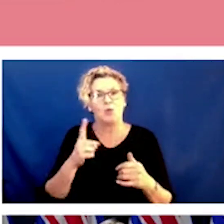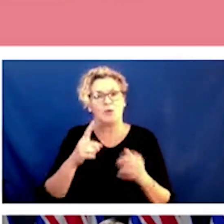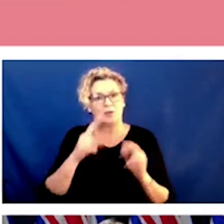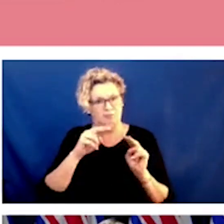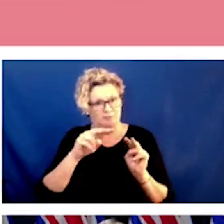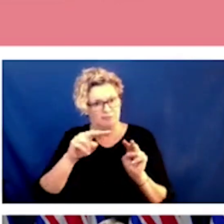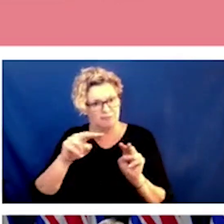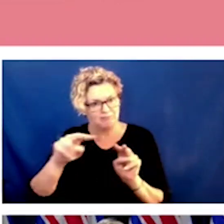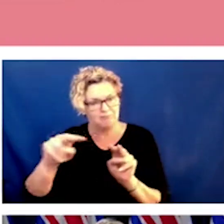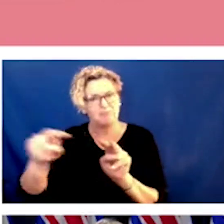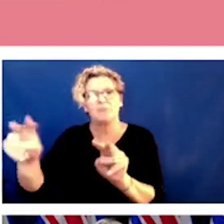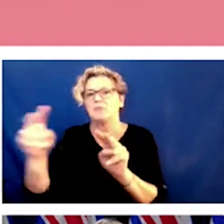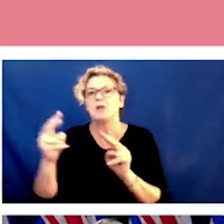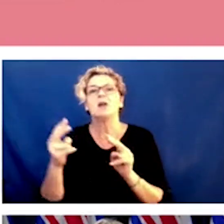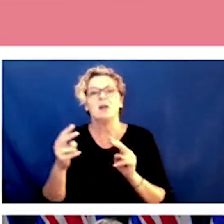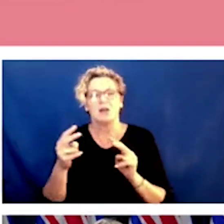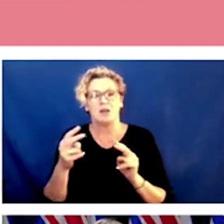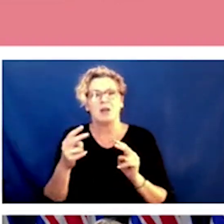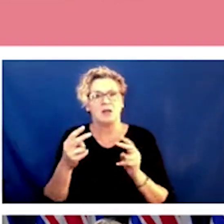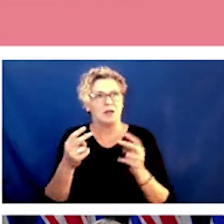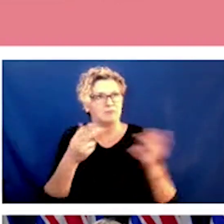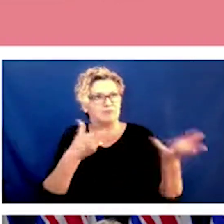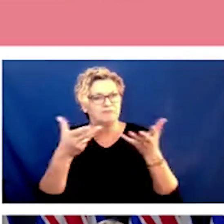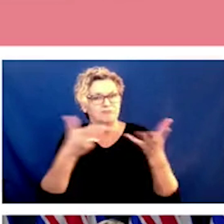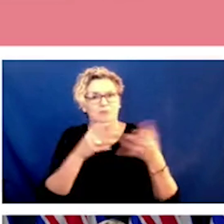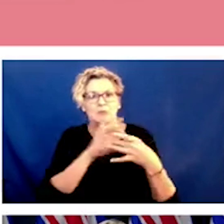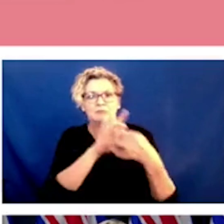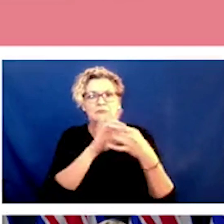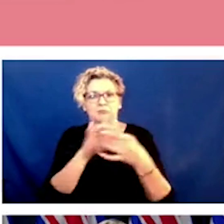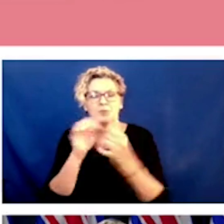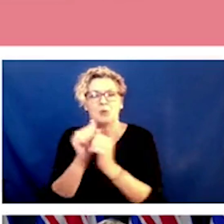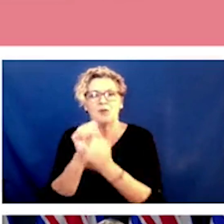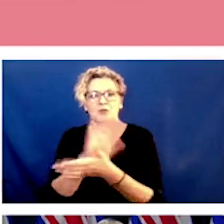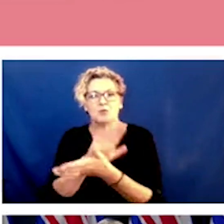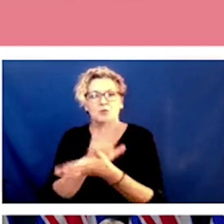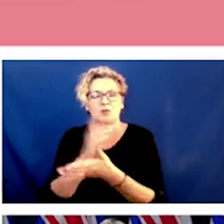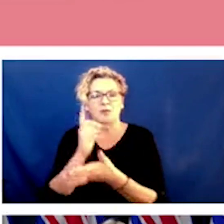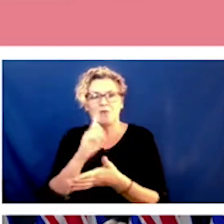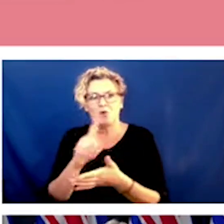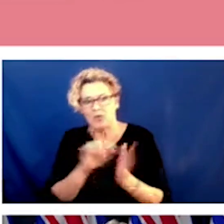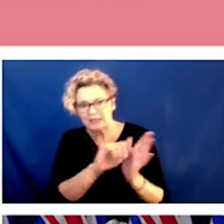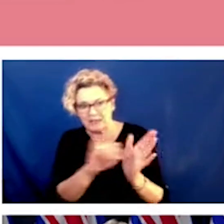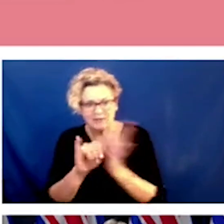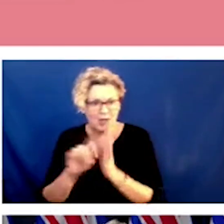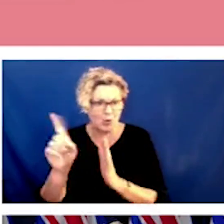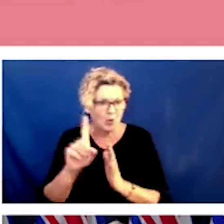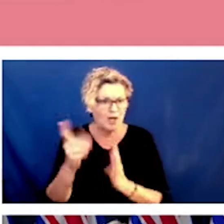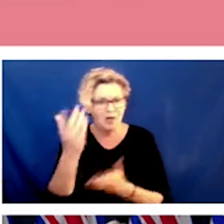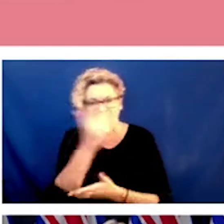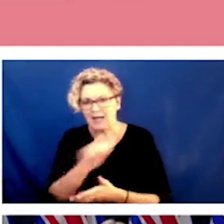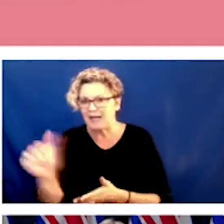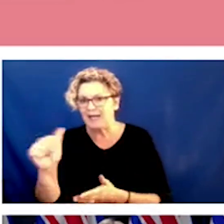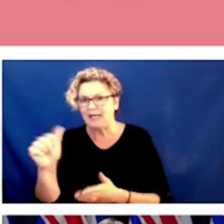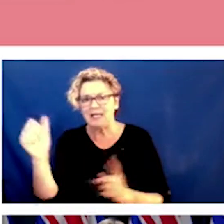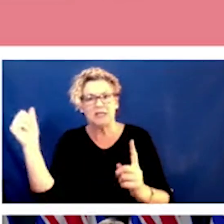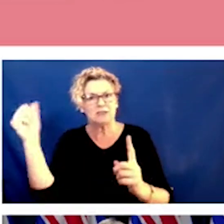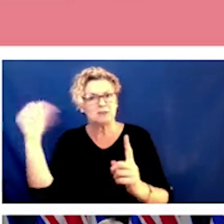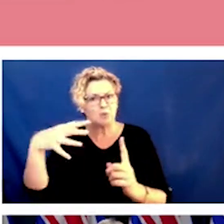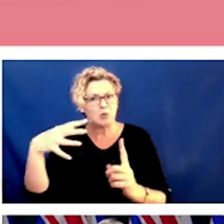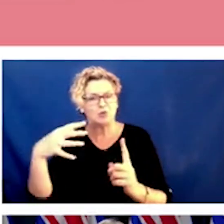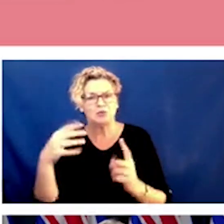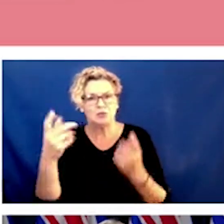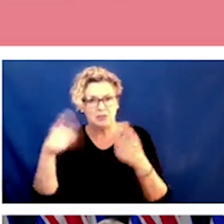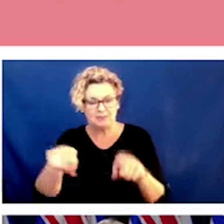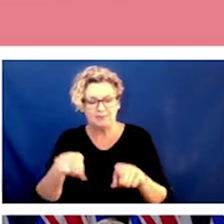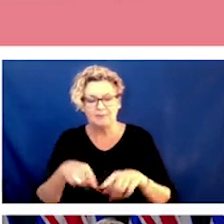are also related to exposure events that happened outside of the school setting. And we know that from especially early on,